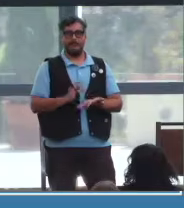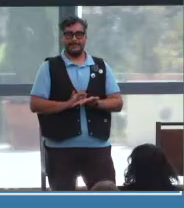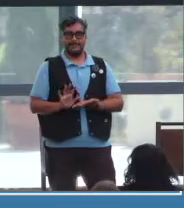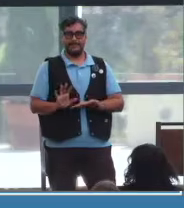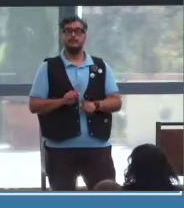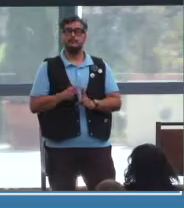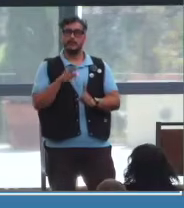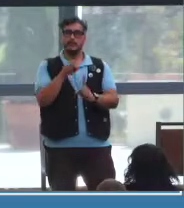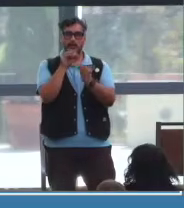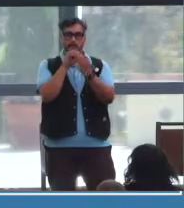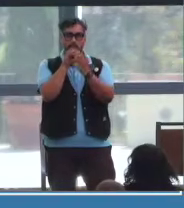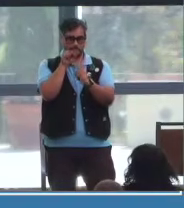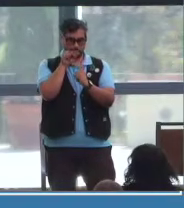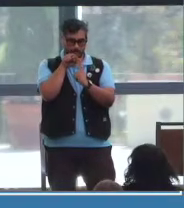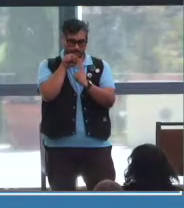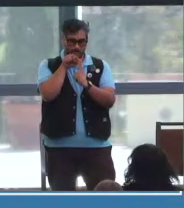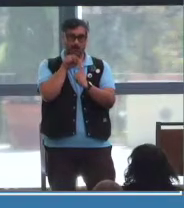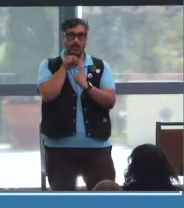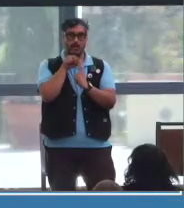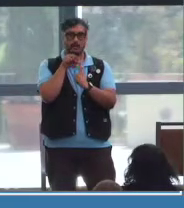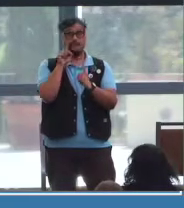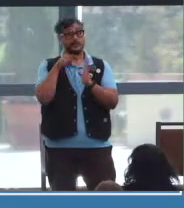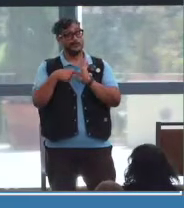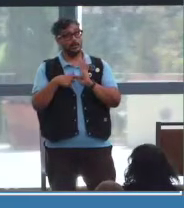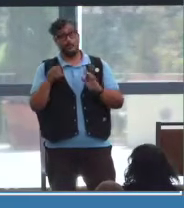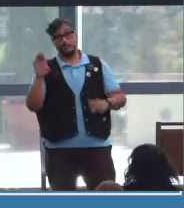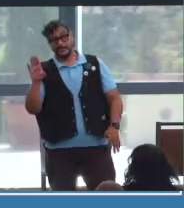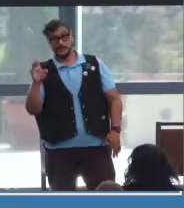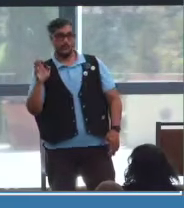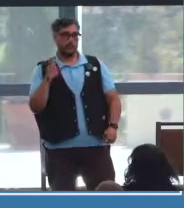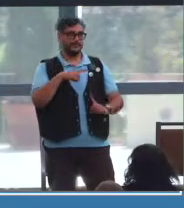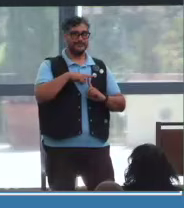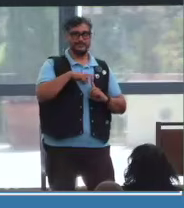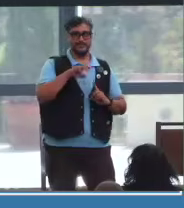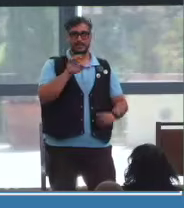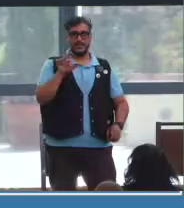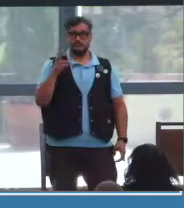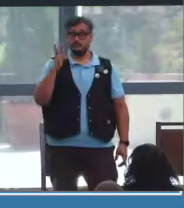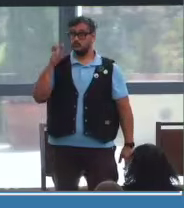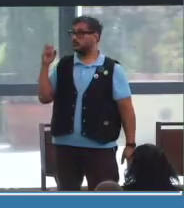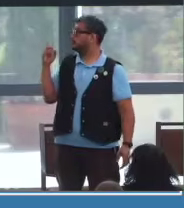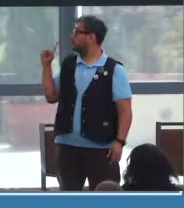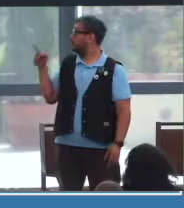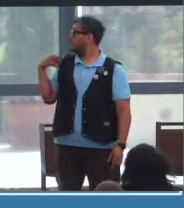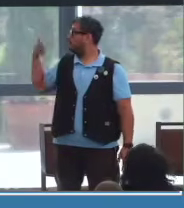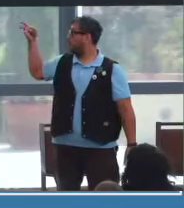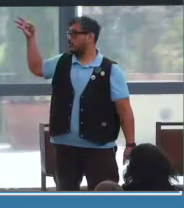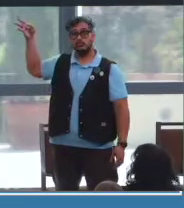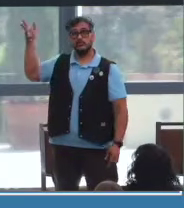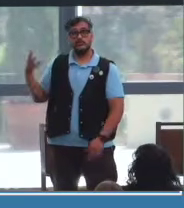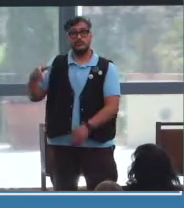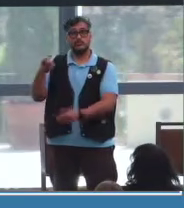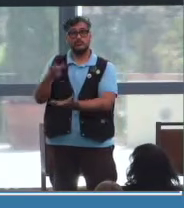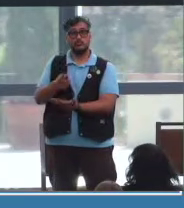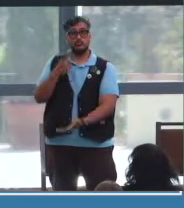medicines, but they target specifically, for instance, B cells or T cells. As you can see here, there's only 4 that have been approved